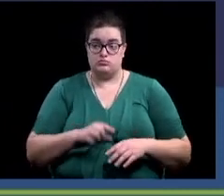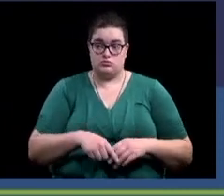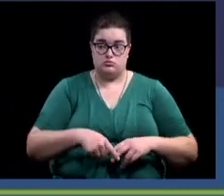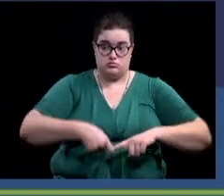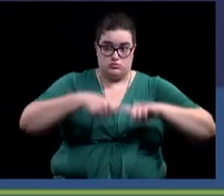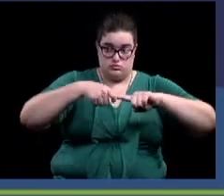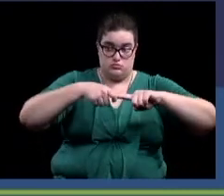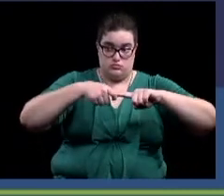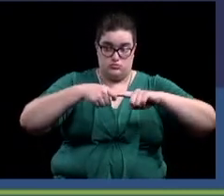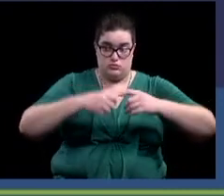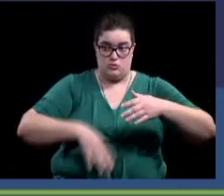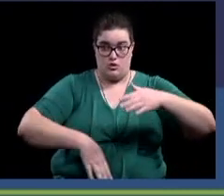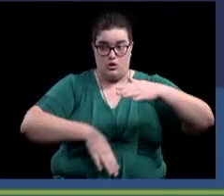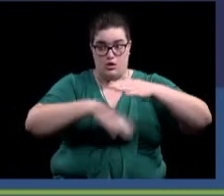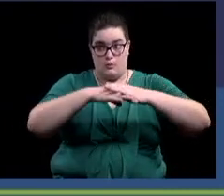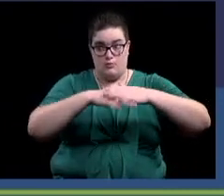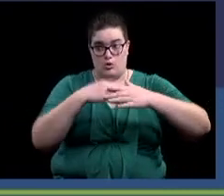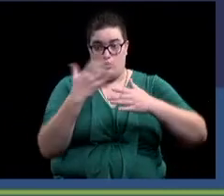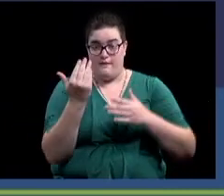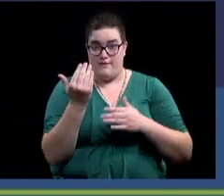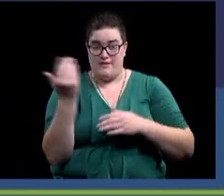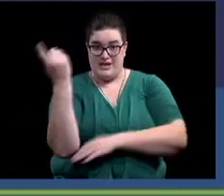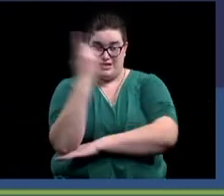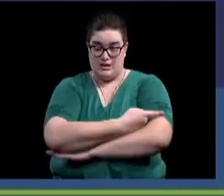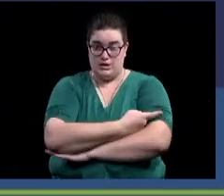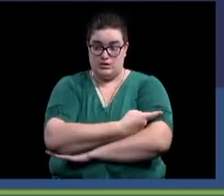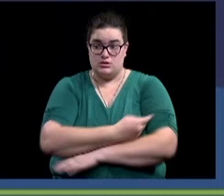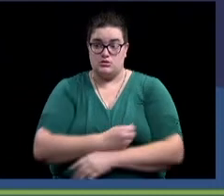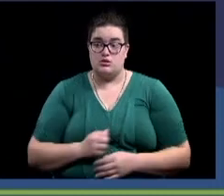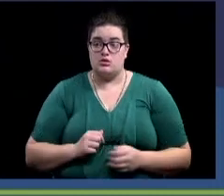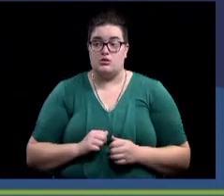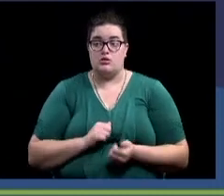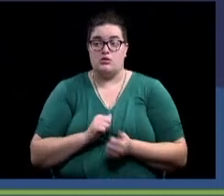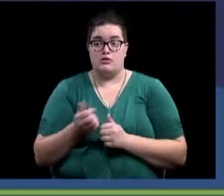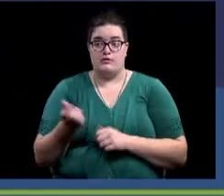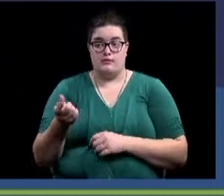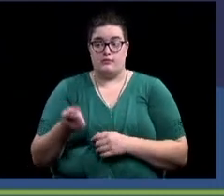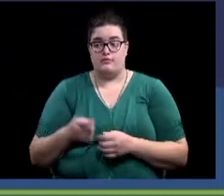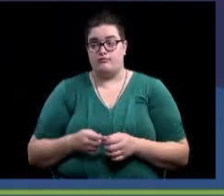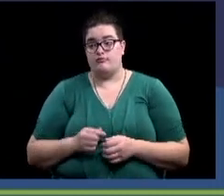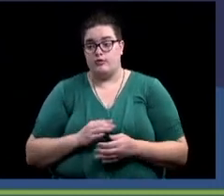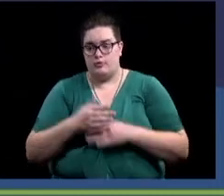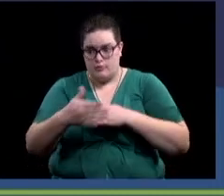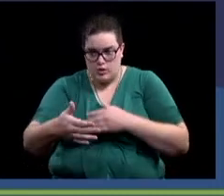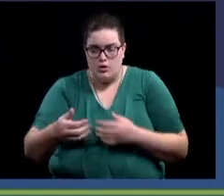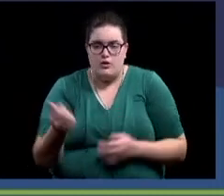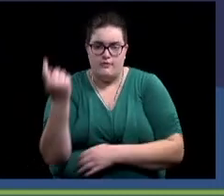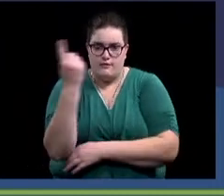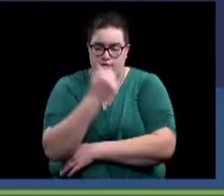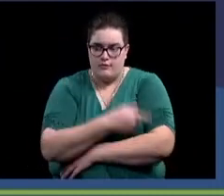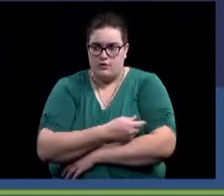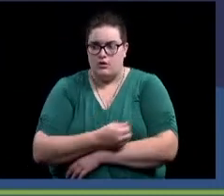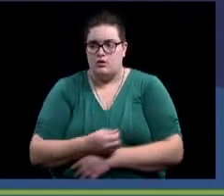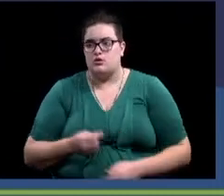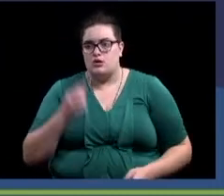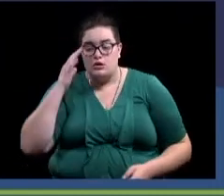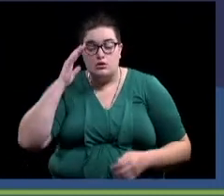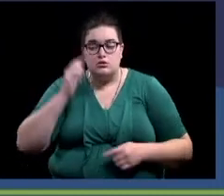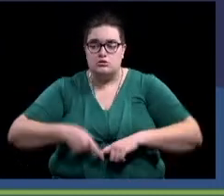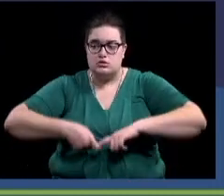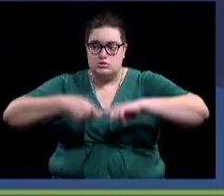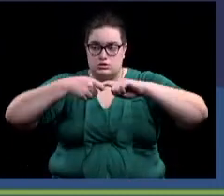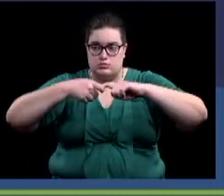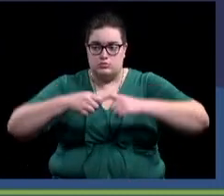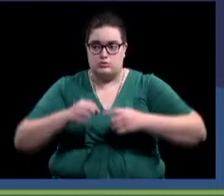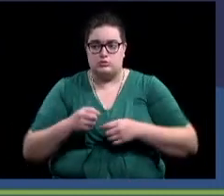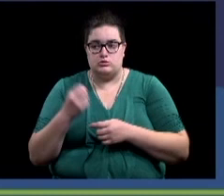Beyond 15 days, the chief can only impose an indefinite suspension, or under certain circumstances, the chief can issue a longer suspension of